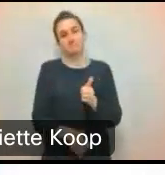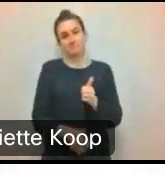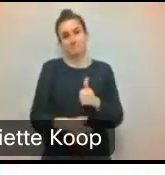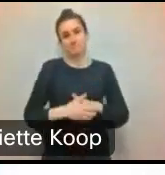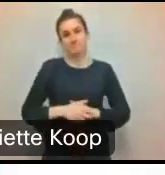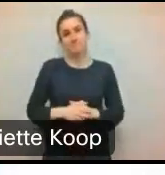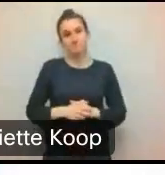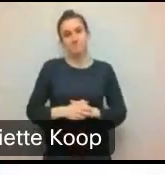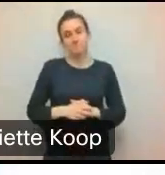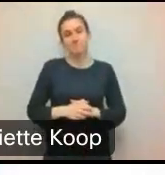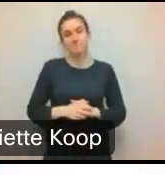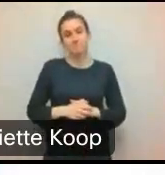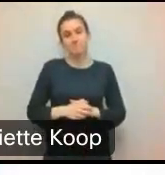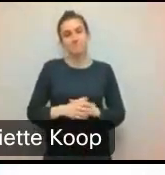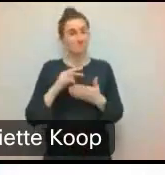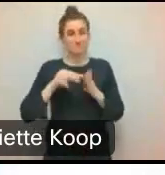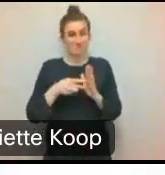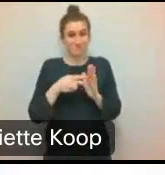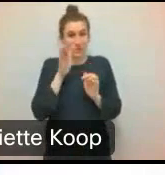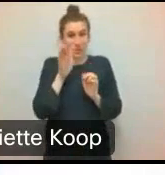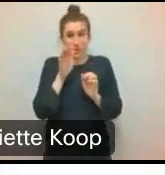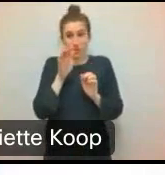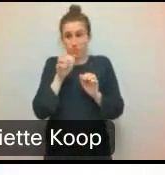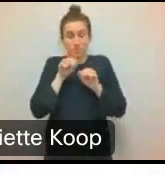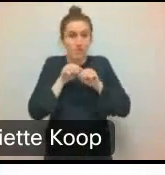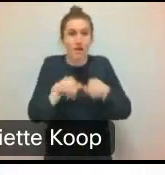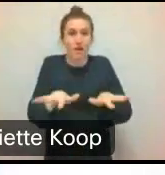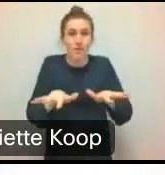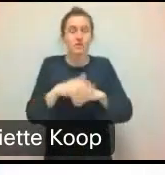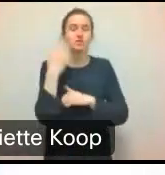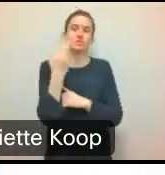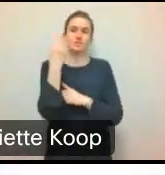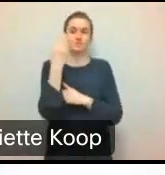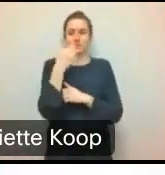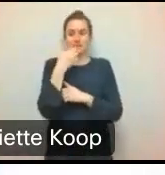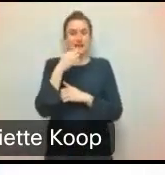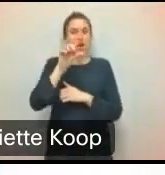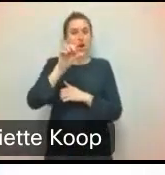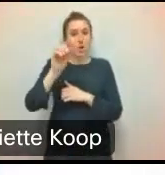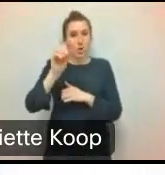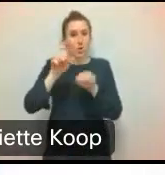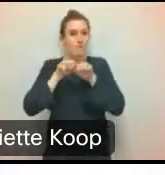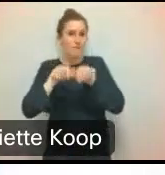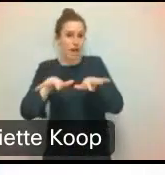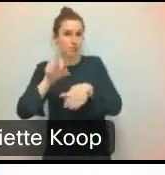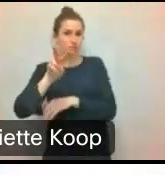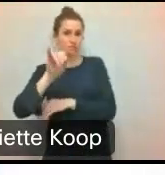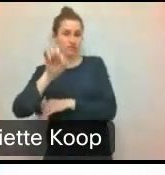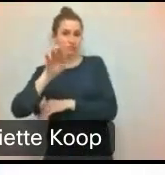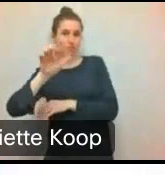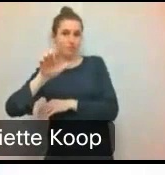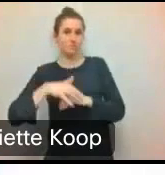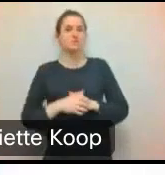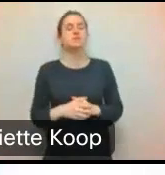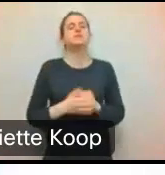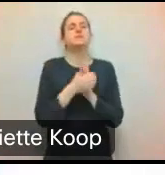In order for it to literally go viral. There's a reason why we use the term go viral. So what kind of skills